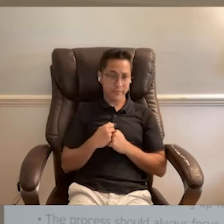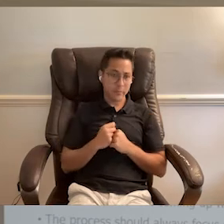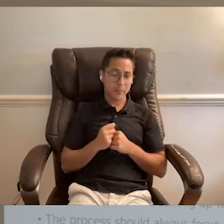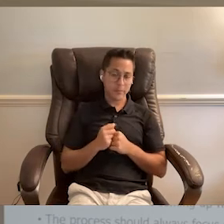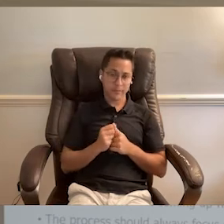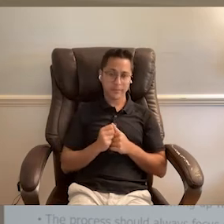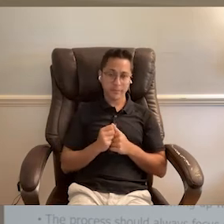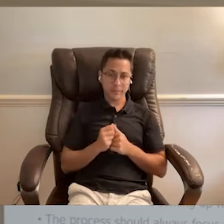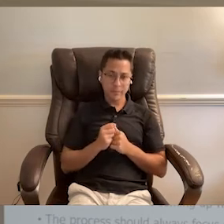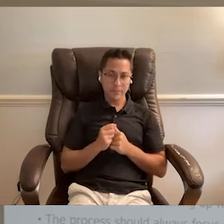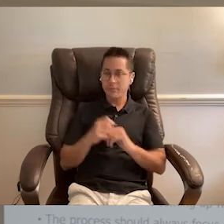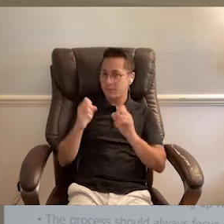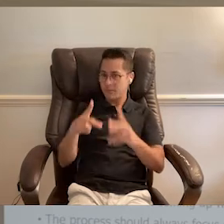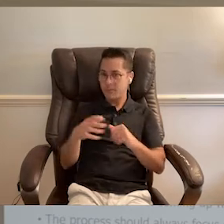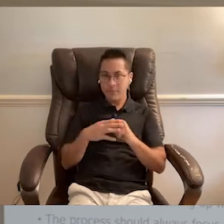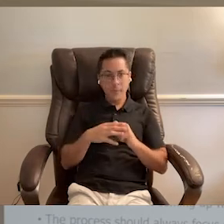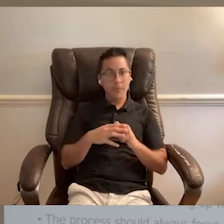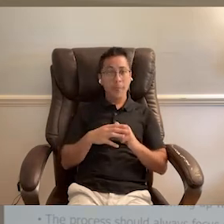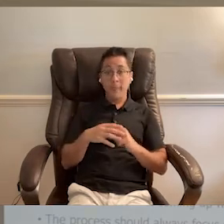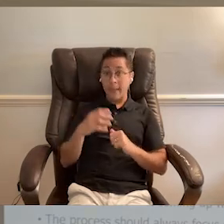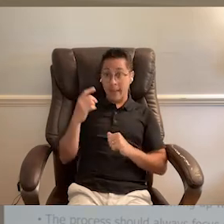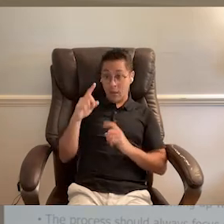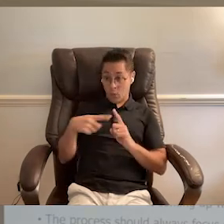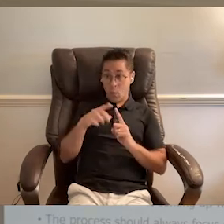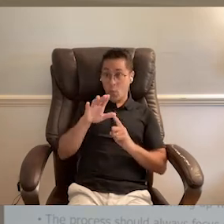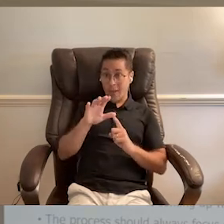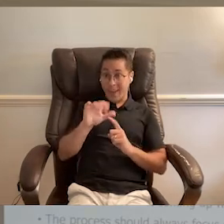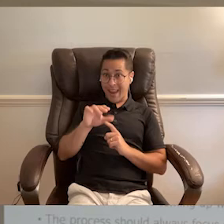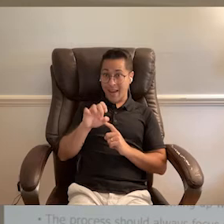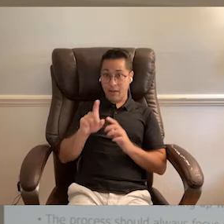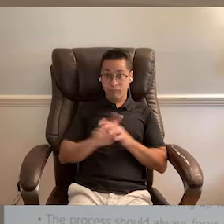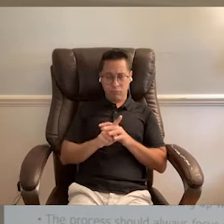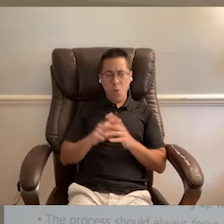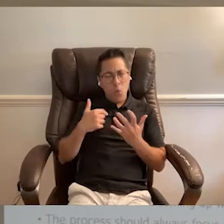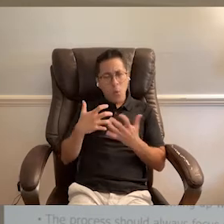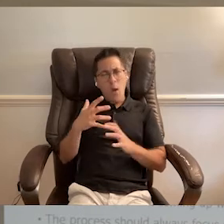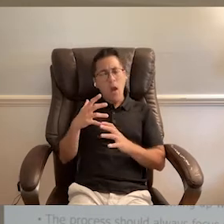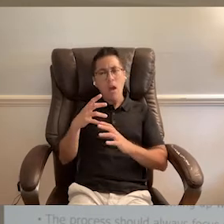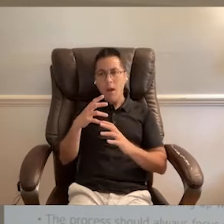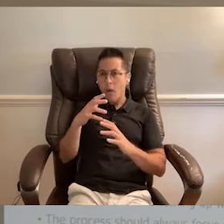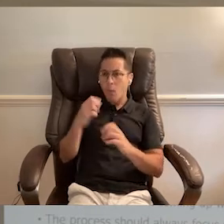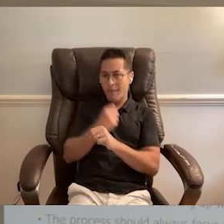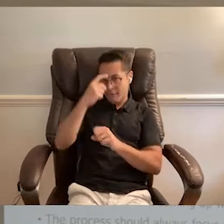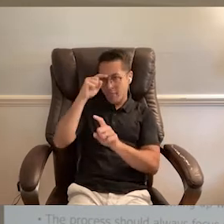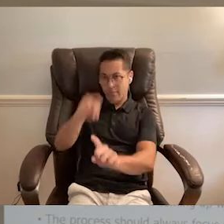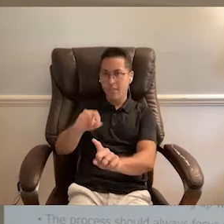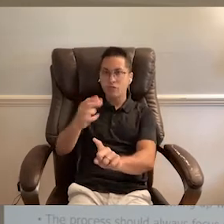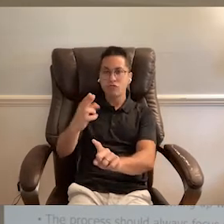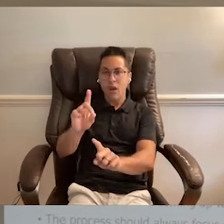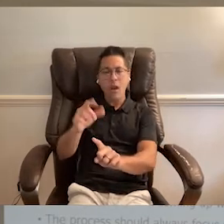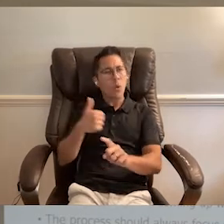Okay, when we get a case, we are looking for a win for that child. We are looking to be creative.